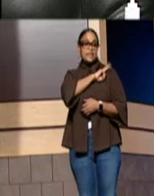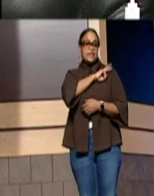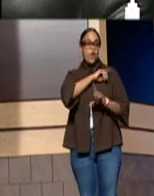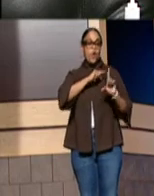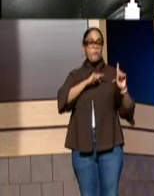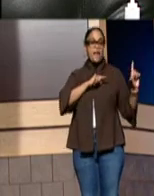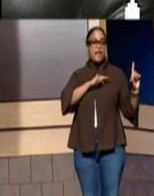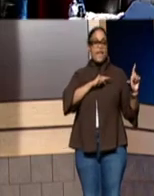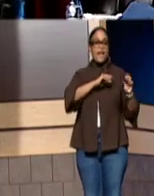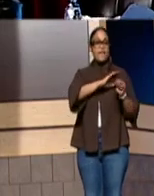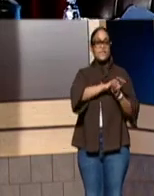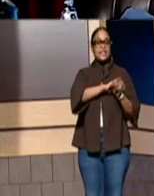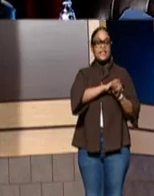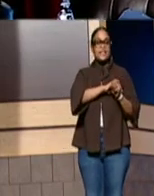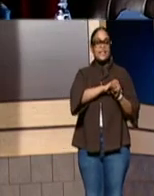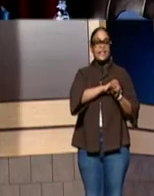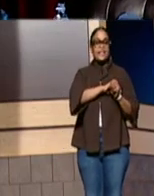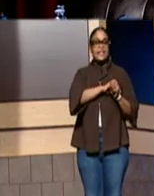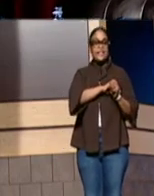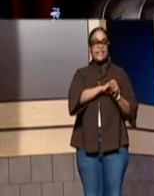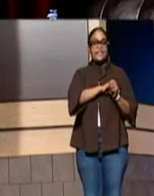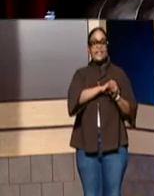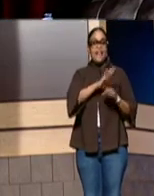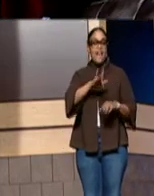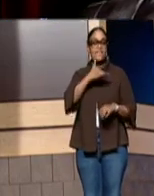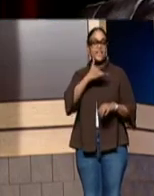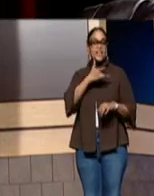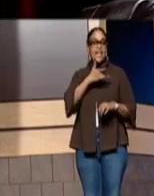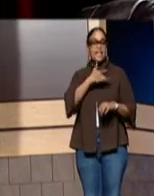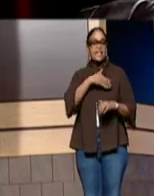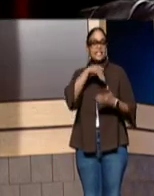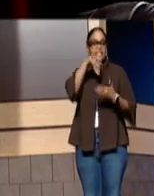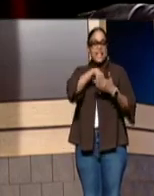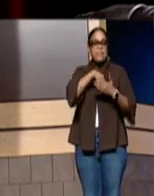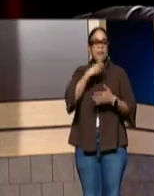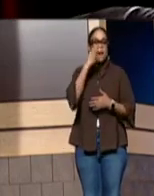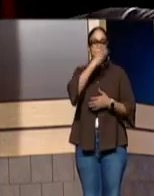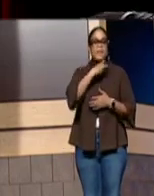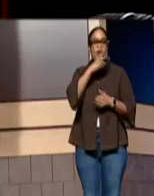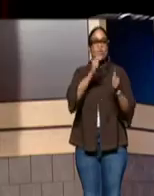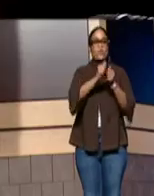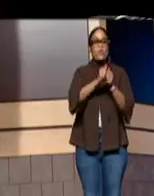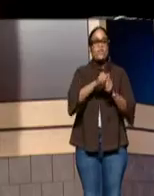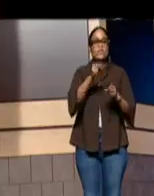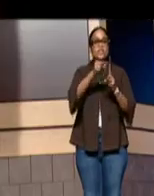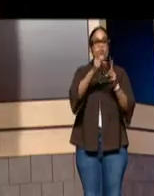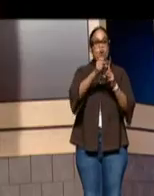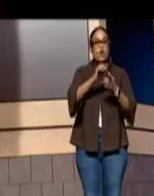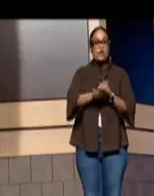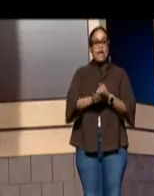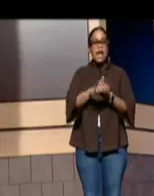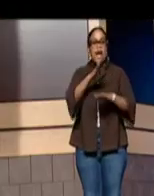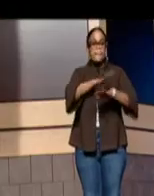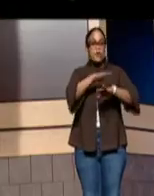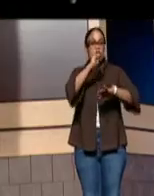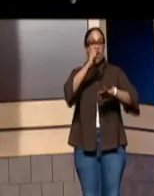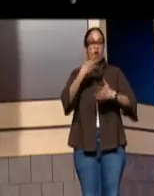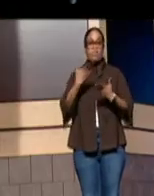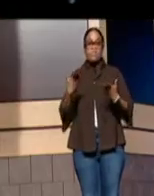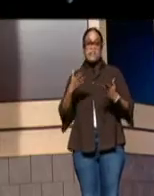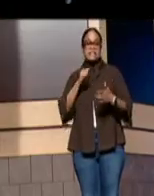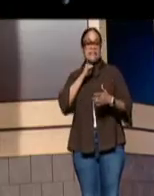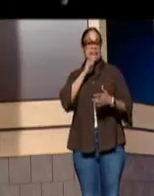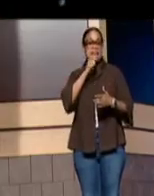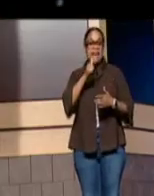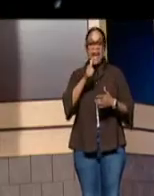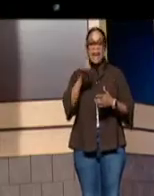side, 6 foot apart. But, man, I feel like he's in my mouth with his word. Yes. I'm going to call things that are not as though